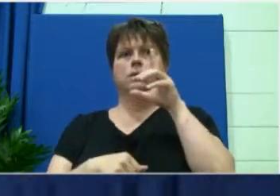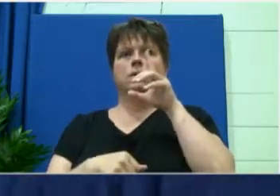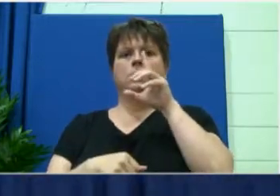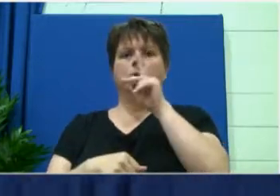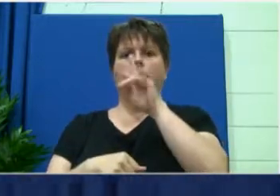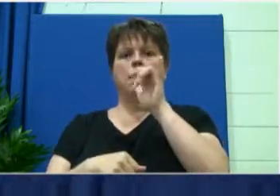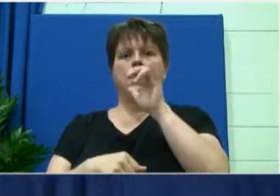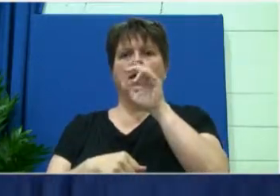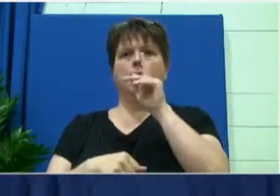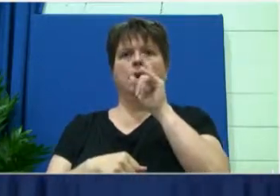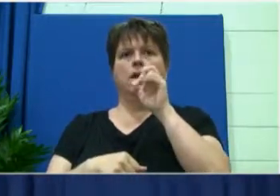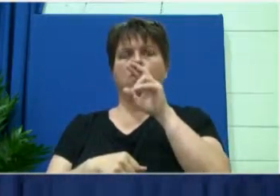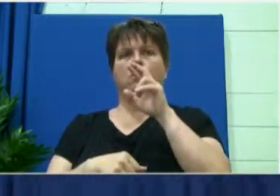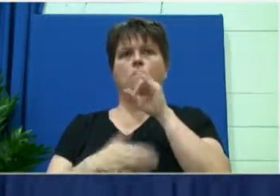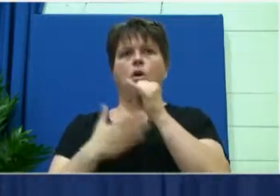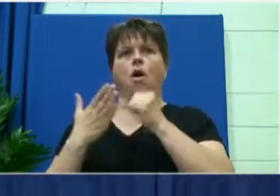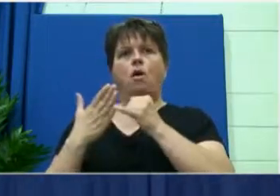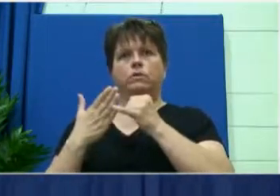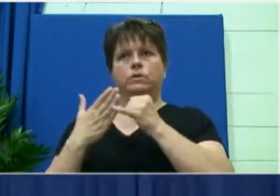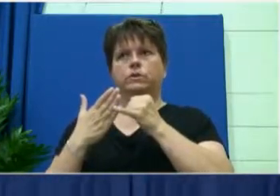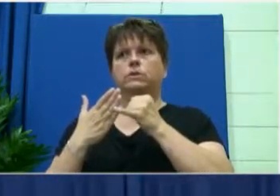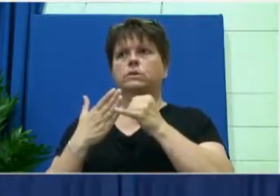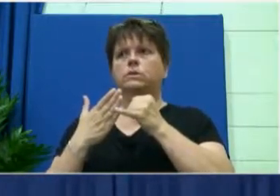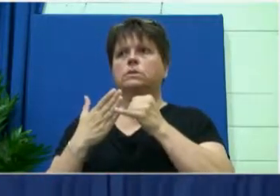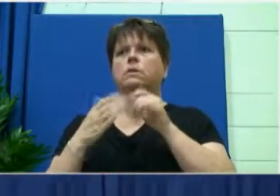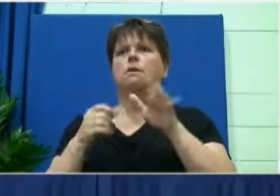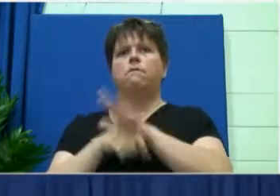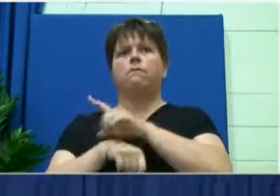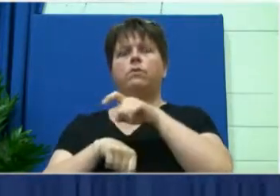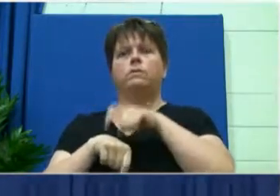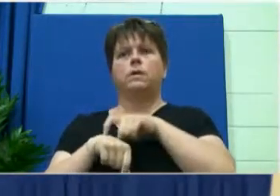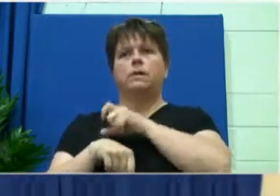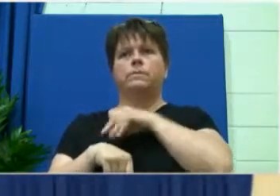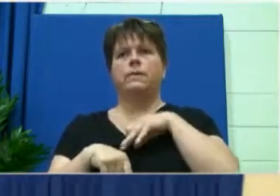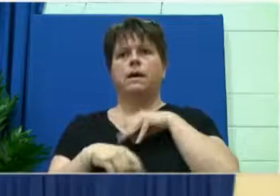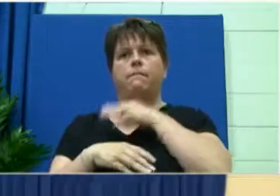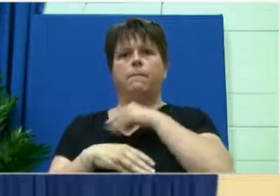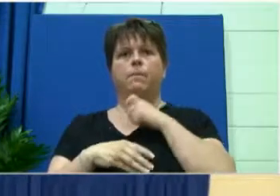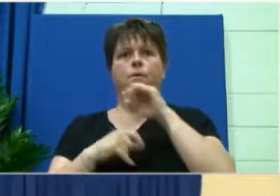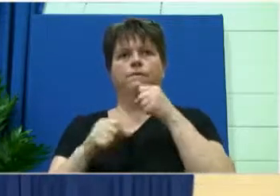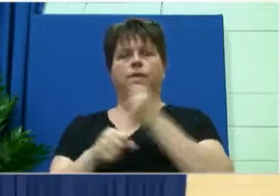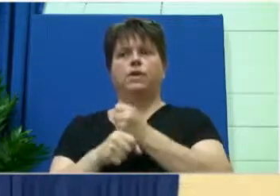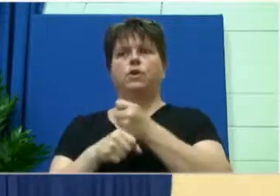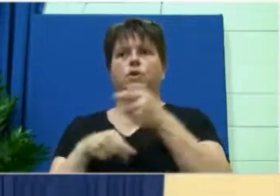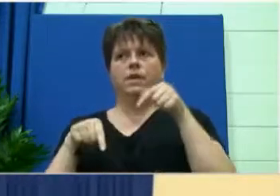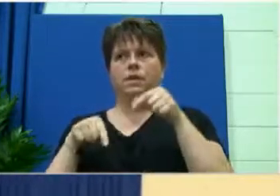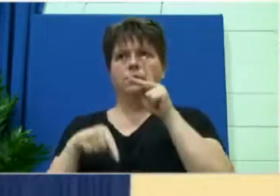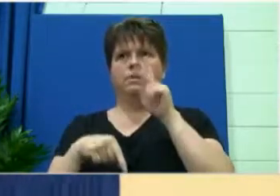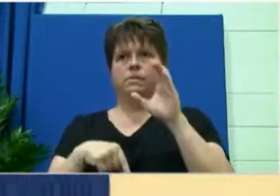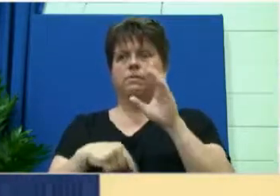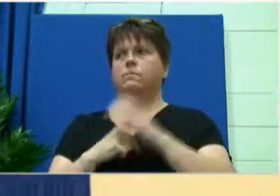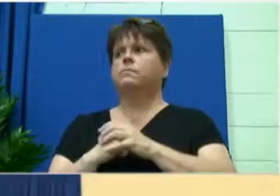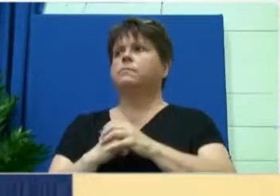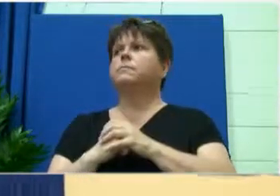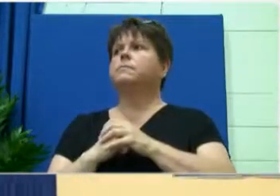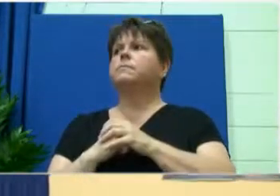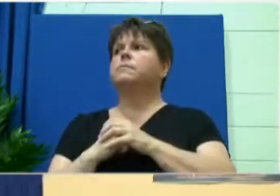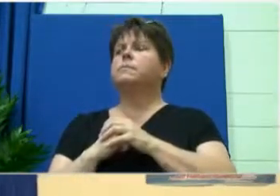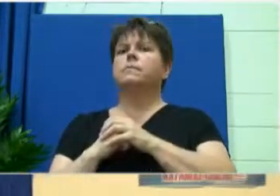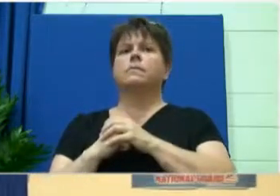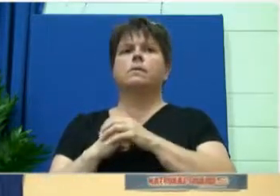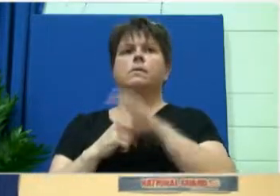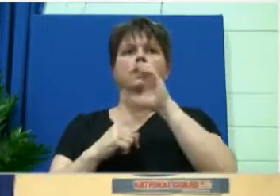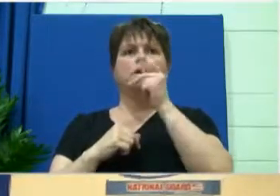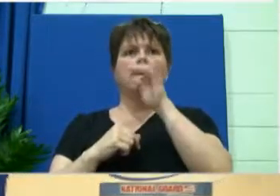Henniger, Dean of the Arts and Sciences, was named Full-Time Staff Member of the Year at Kaskaskia College.